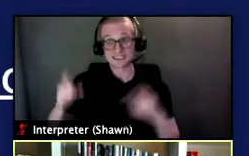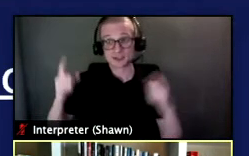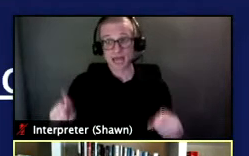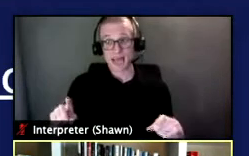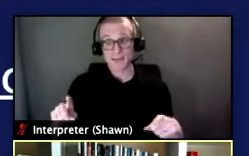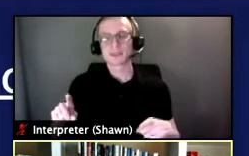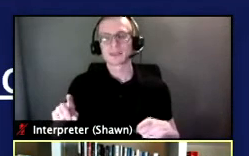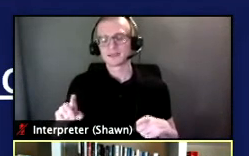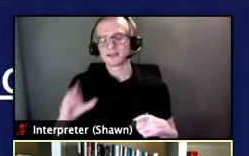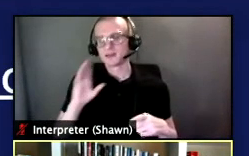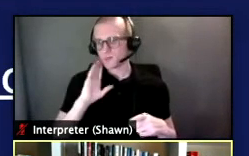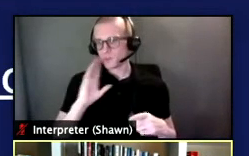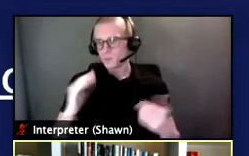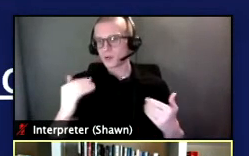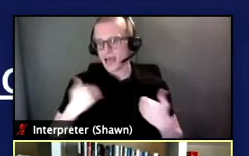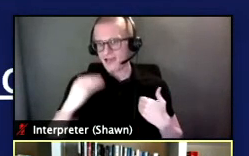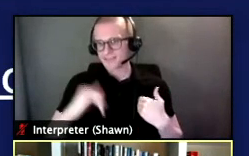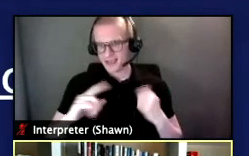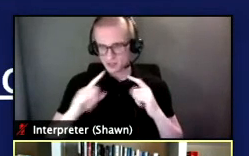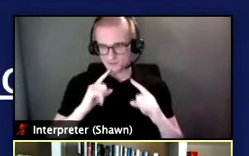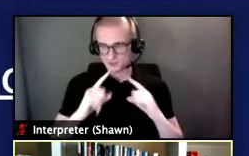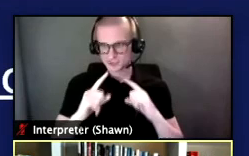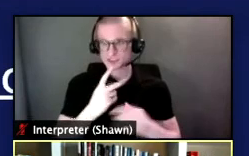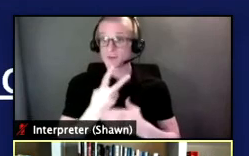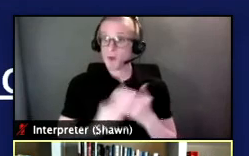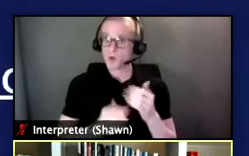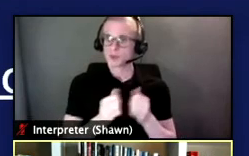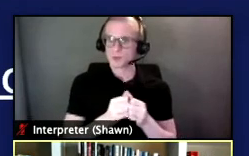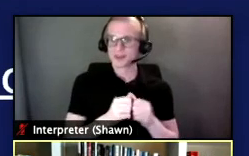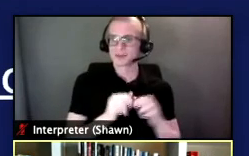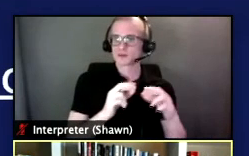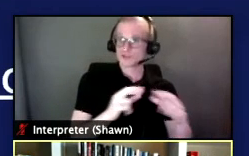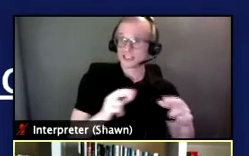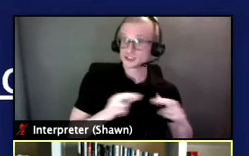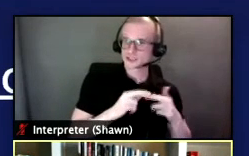those conversations both regionally and at the state level.